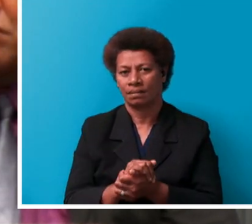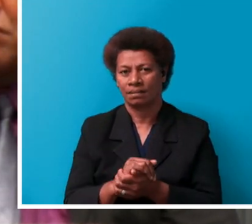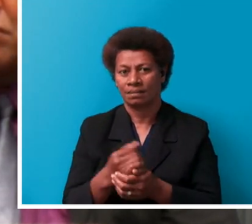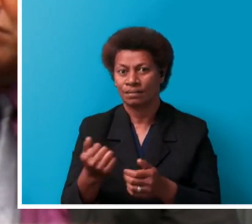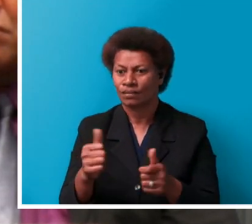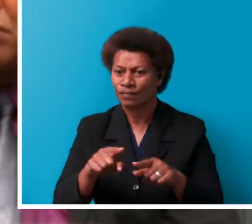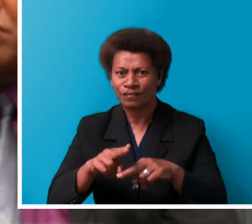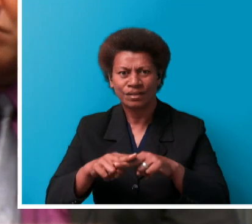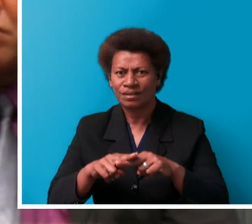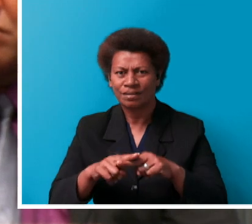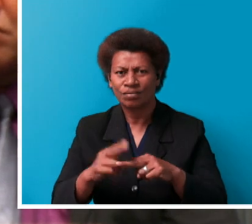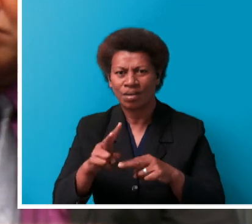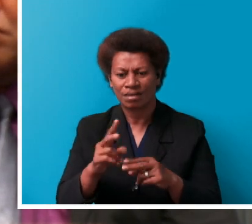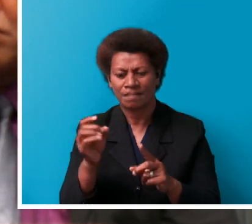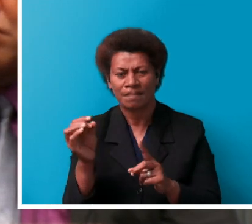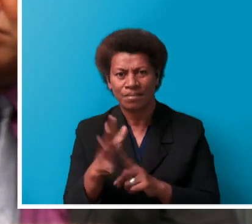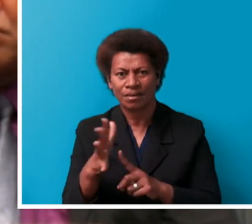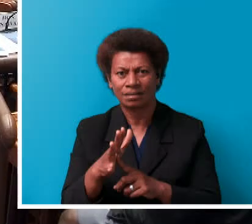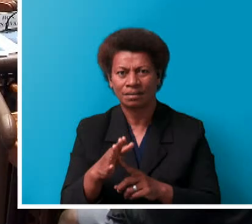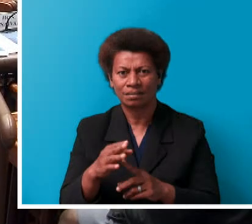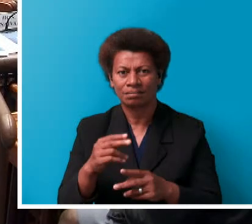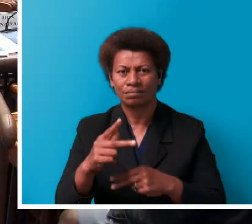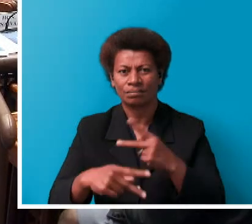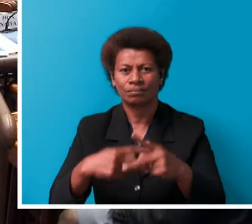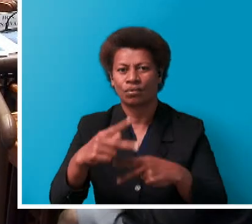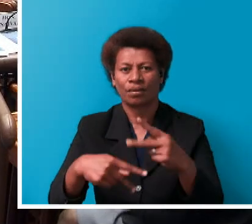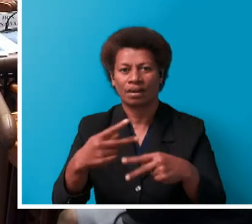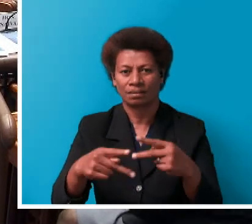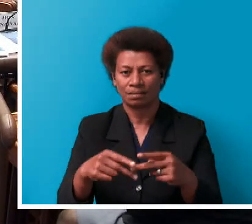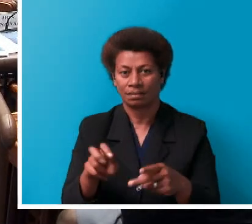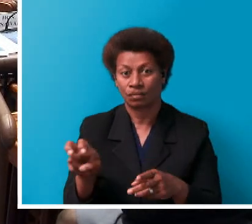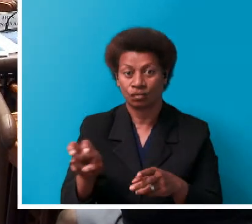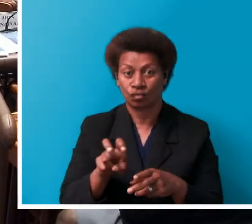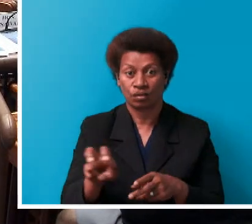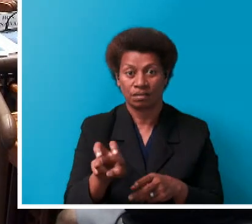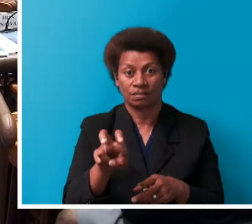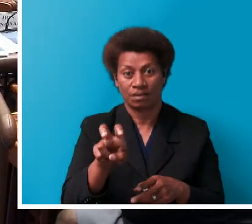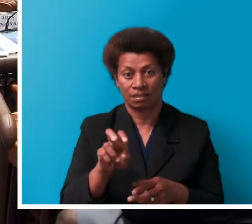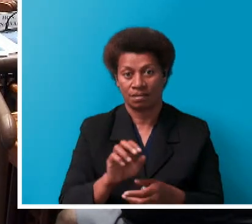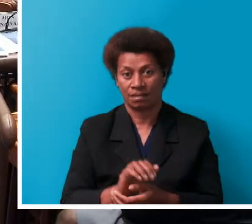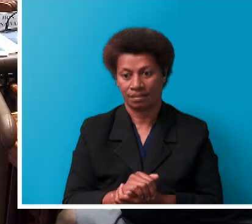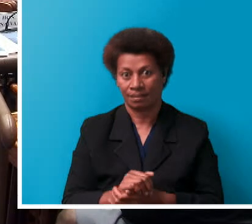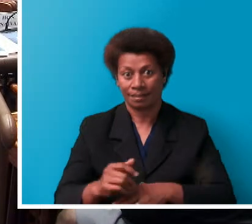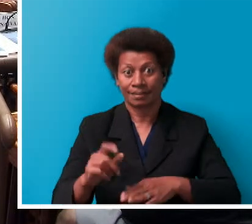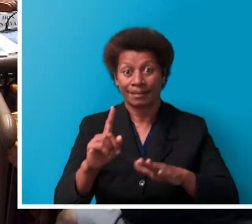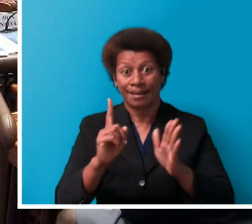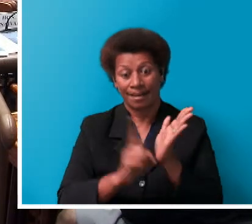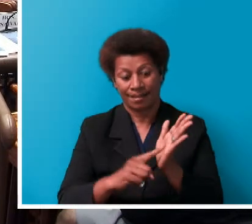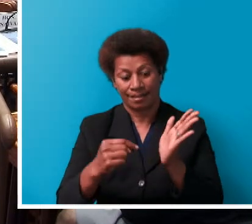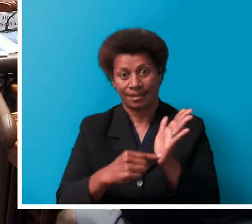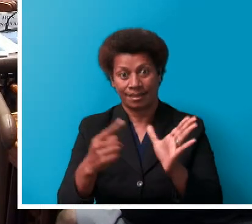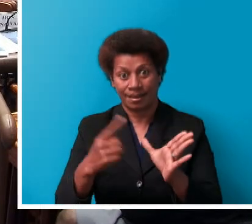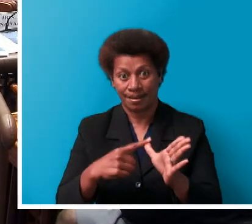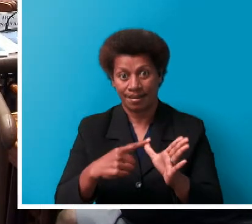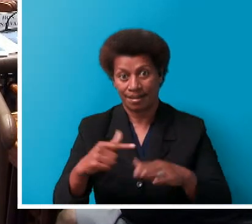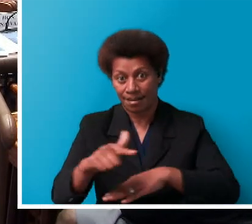nation's progress, our transport system. This is an area where the Land Transport Authority has been